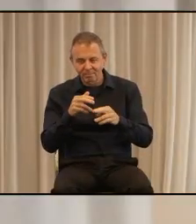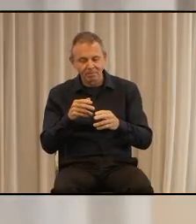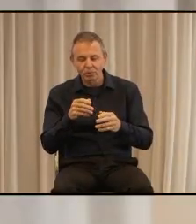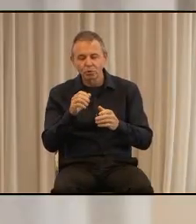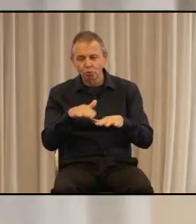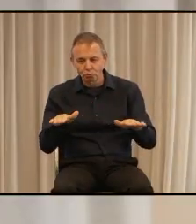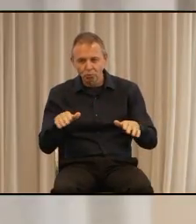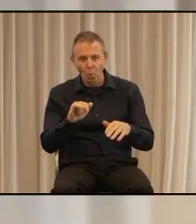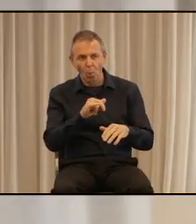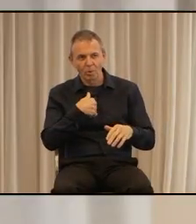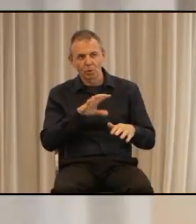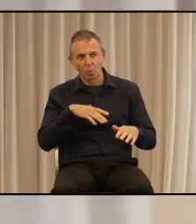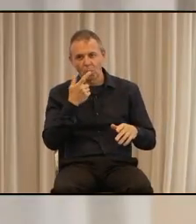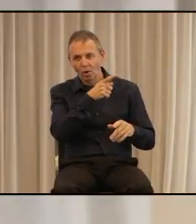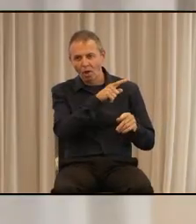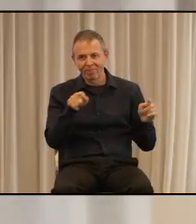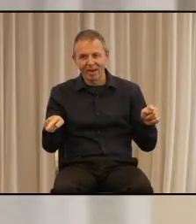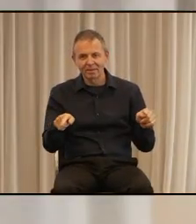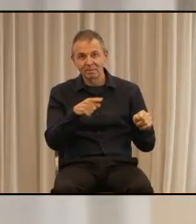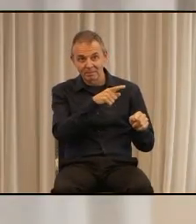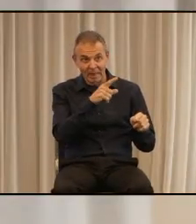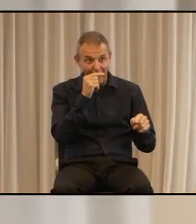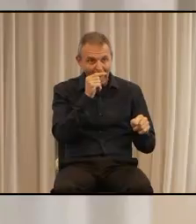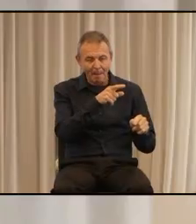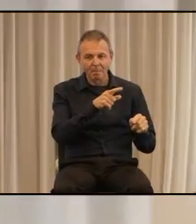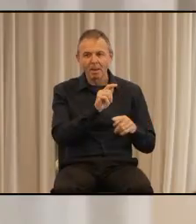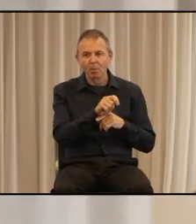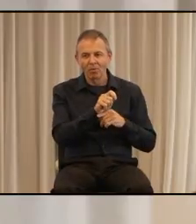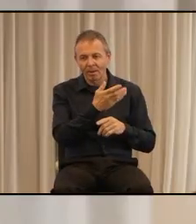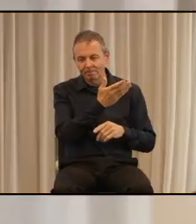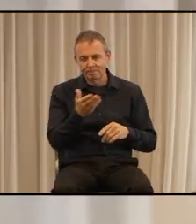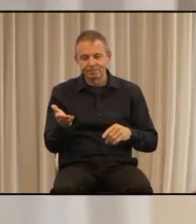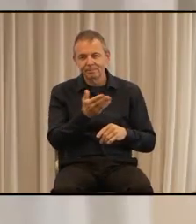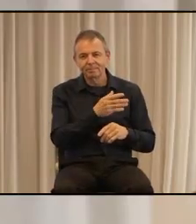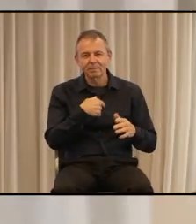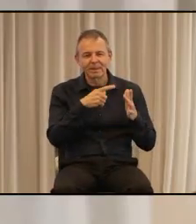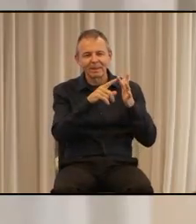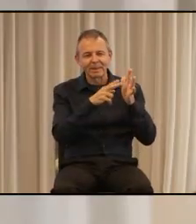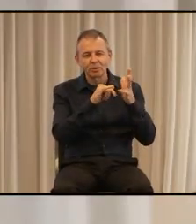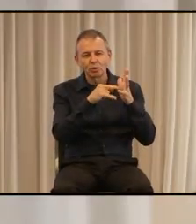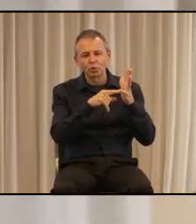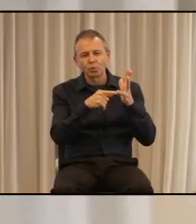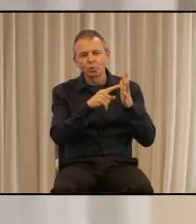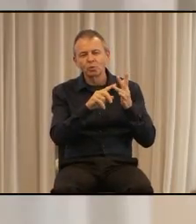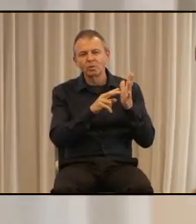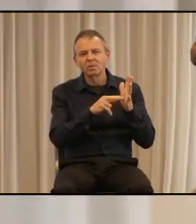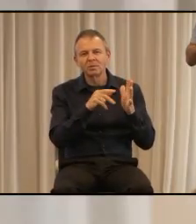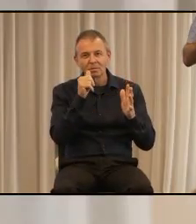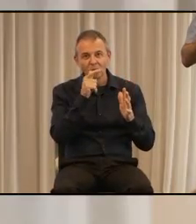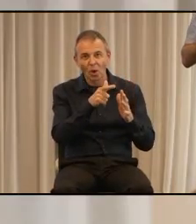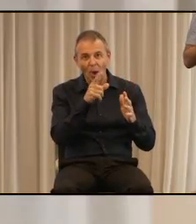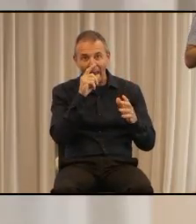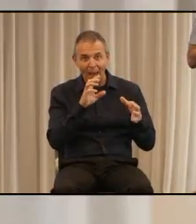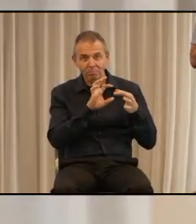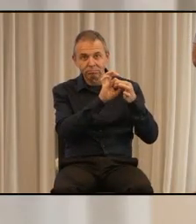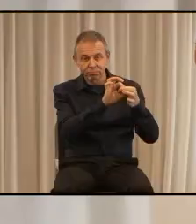or they could but they didn't. We heard what institutions and people can do together. So